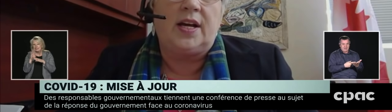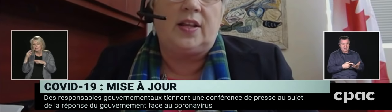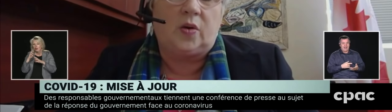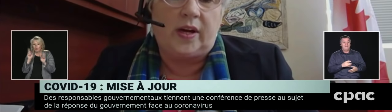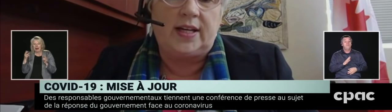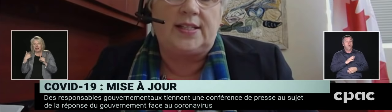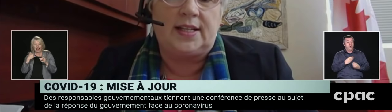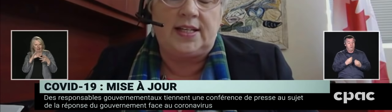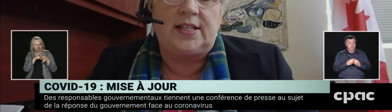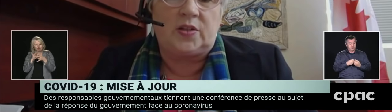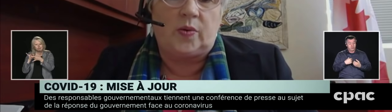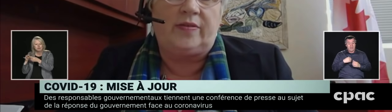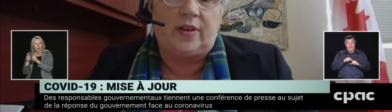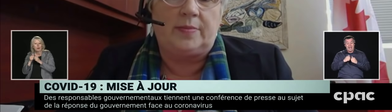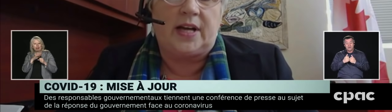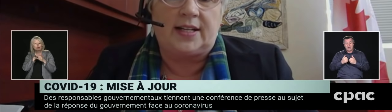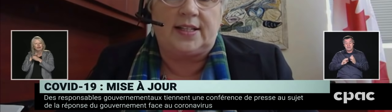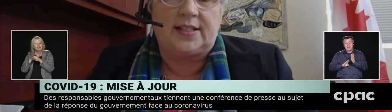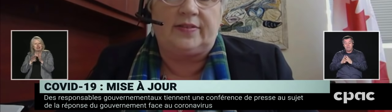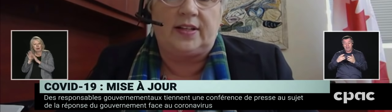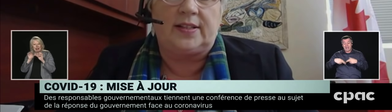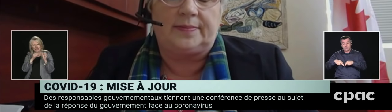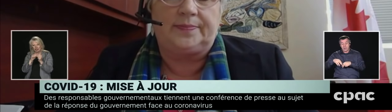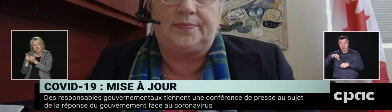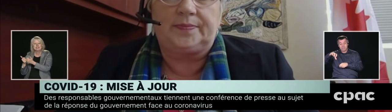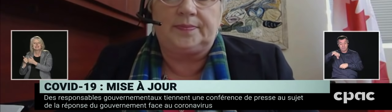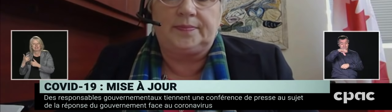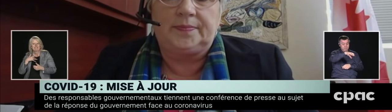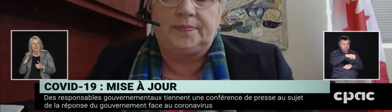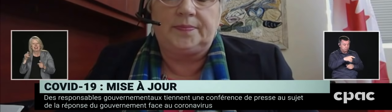the quickest and easiest way for them to access the funds.